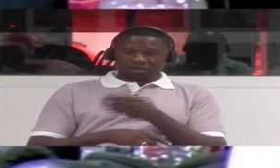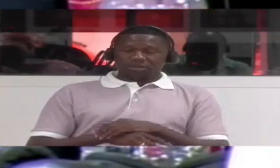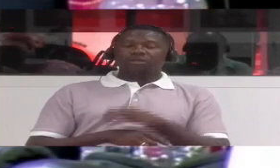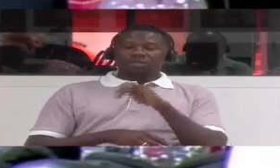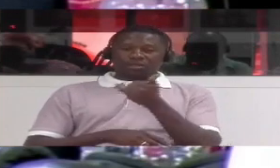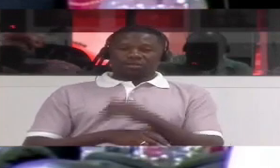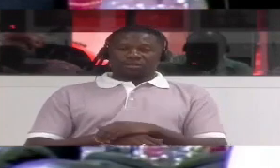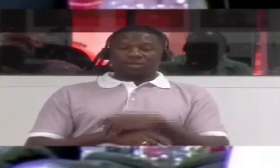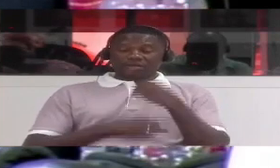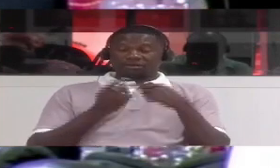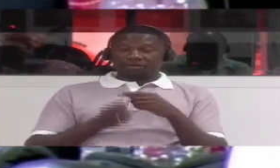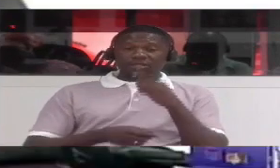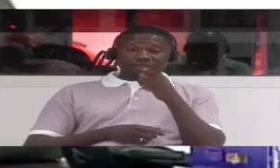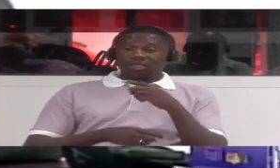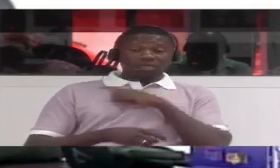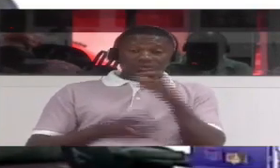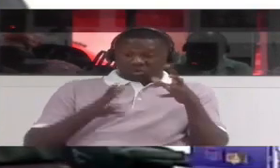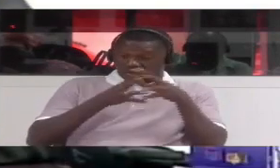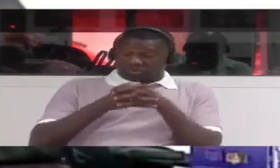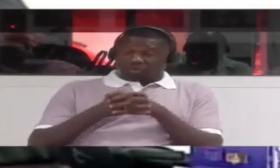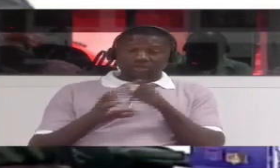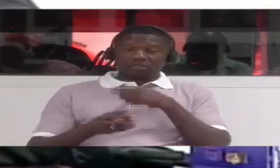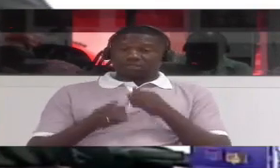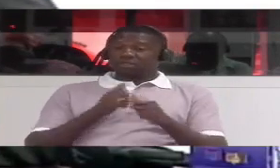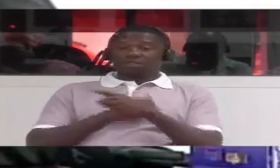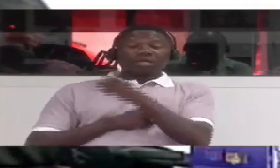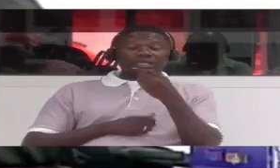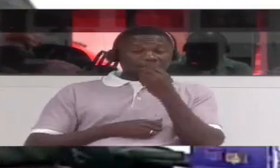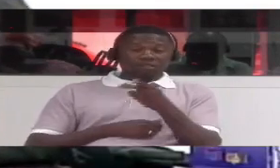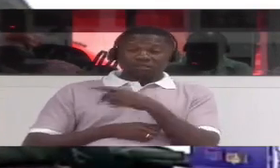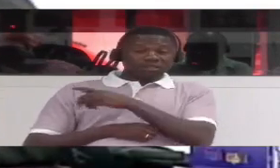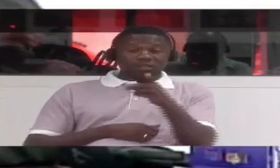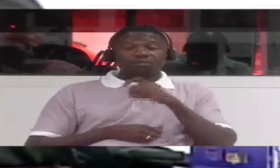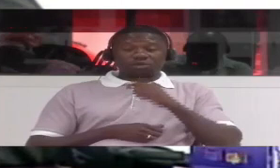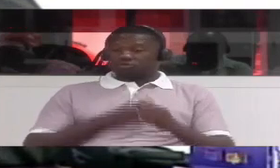sent back to he your He said, torture. These men will come. These men will come back. That's what he said.